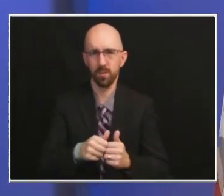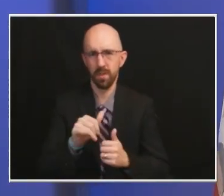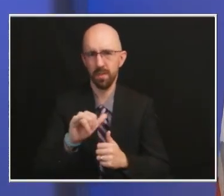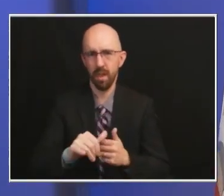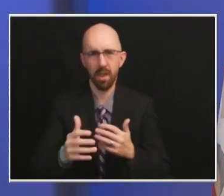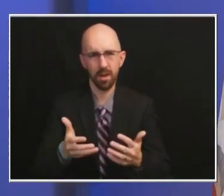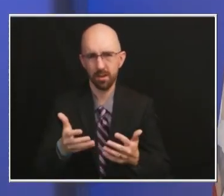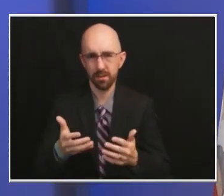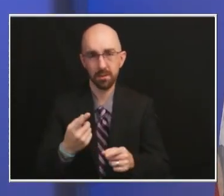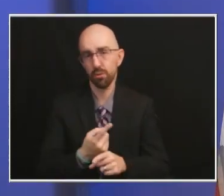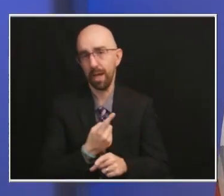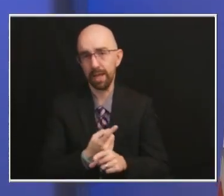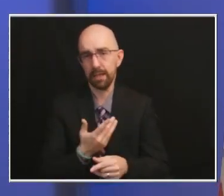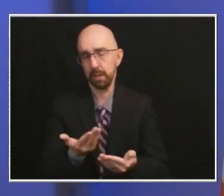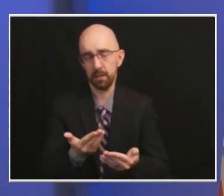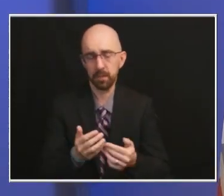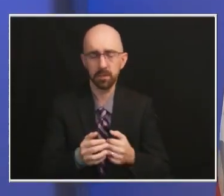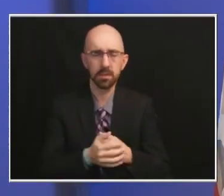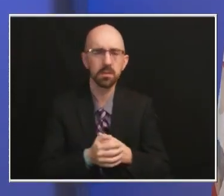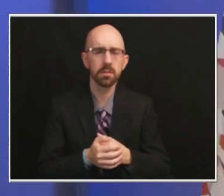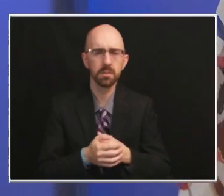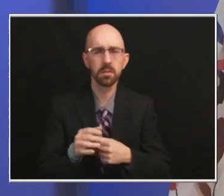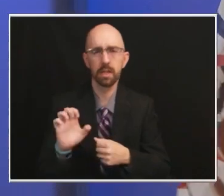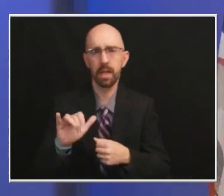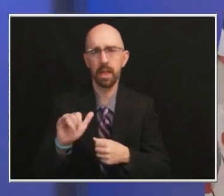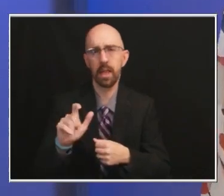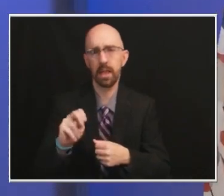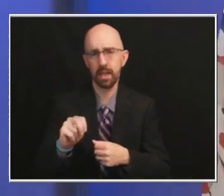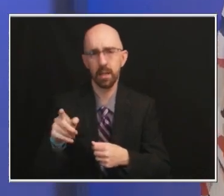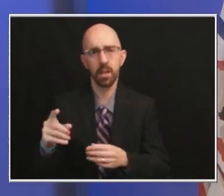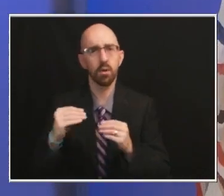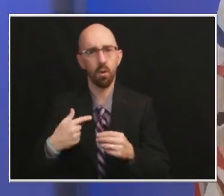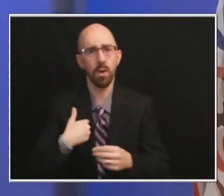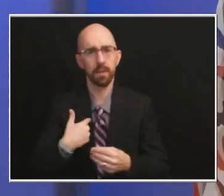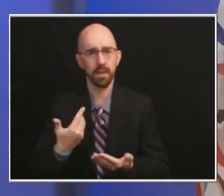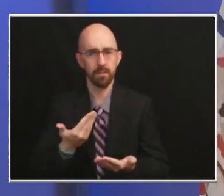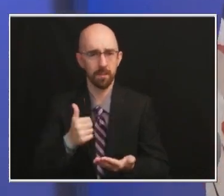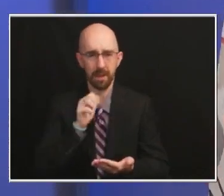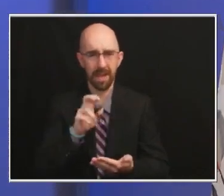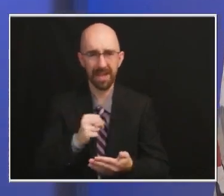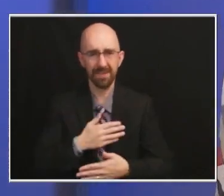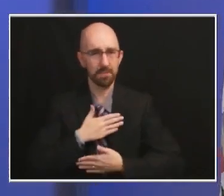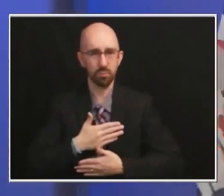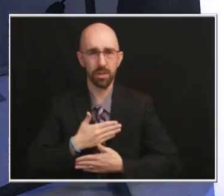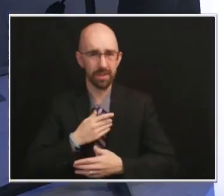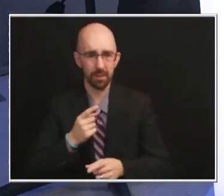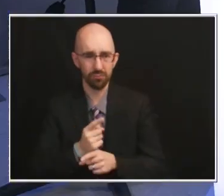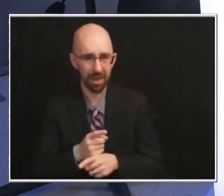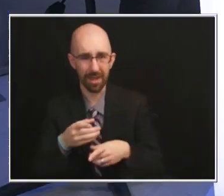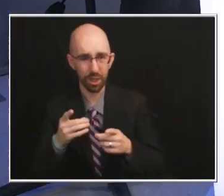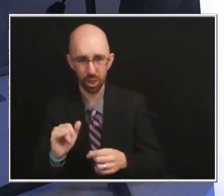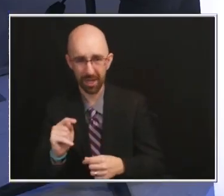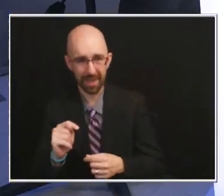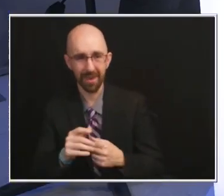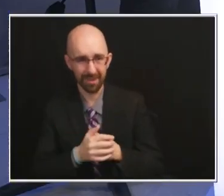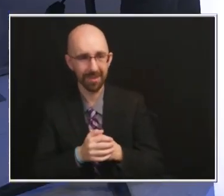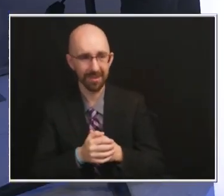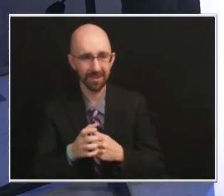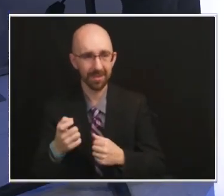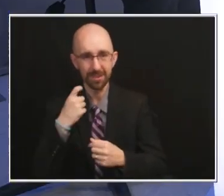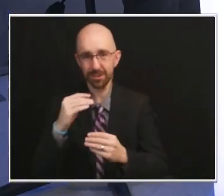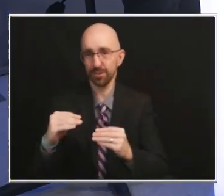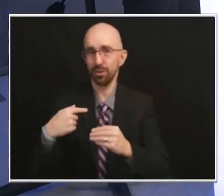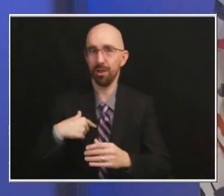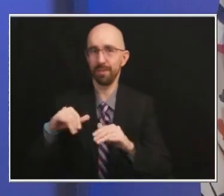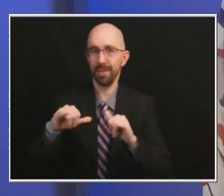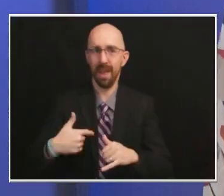correctly. And Eileen taught me that I'm probably not even breathing right. Really? Yes, she just taught me that. And so I've been